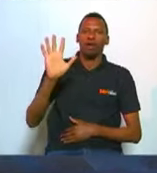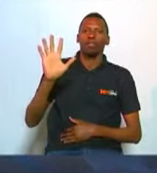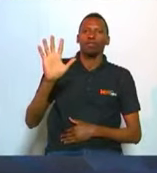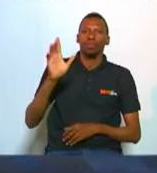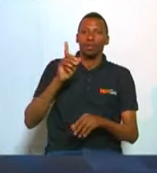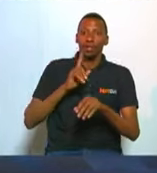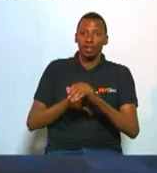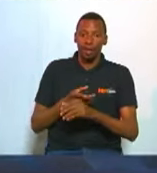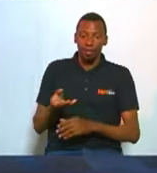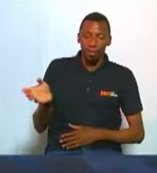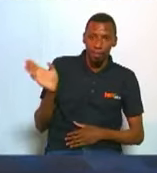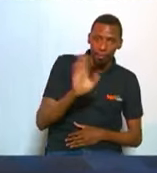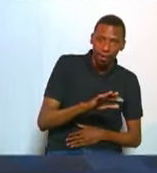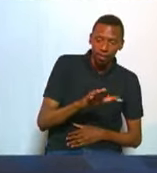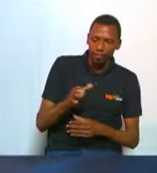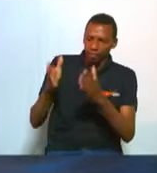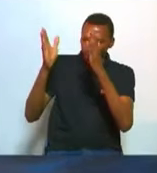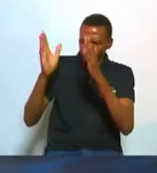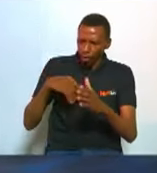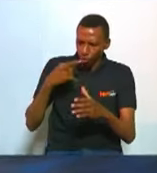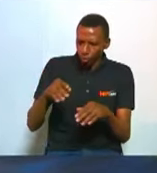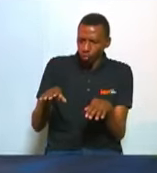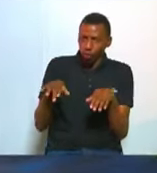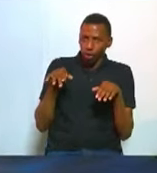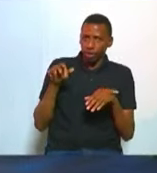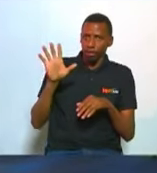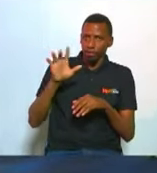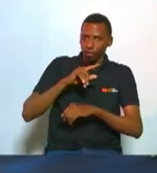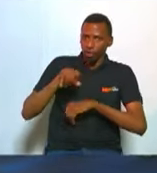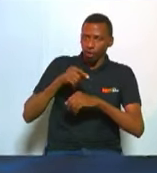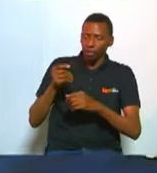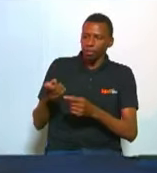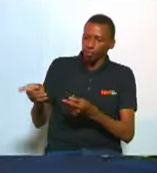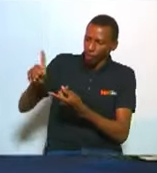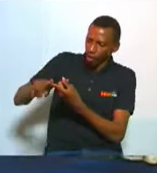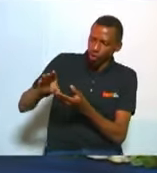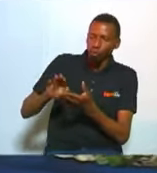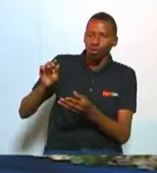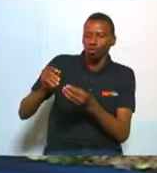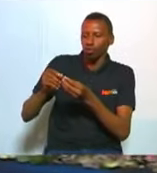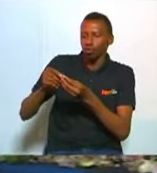who will be waiting for 5 hours, we will give you more chocolate.